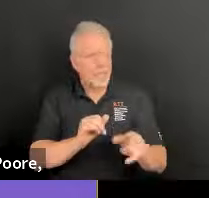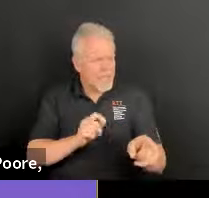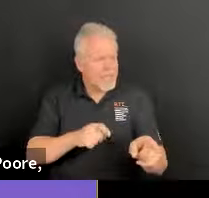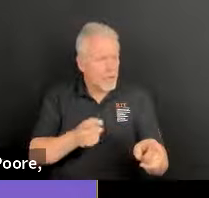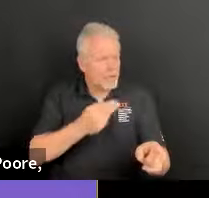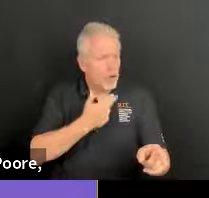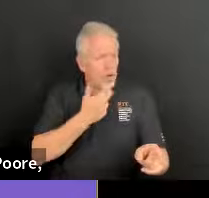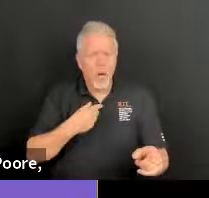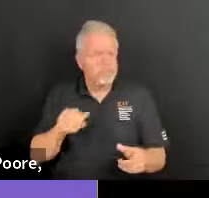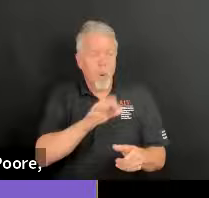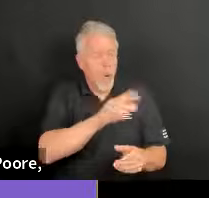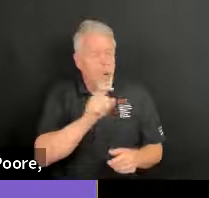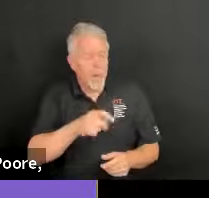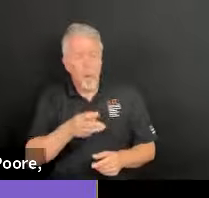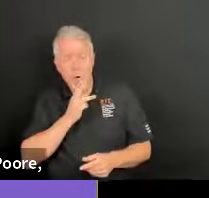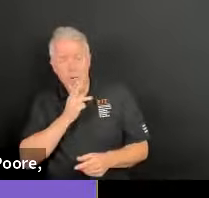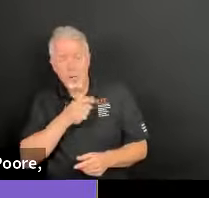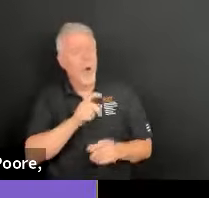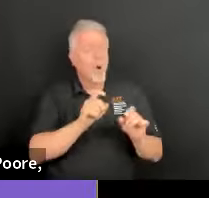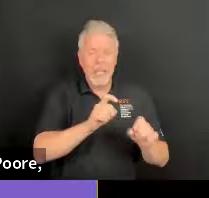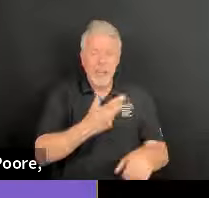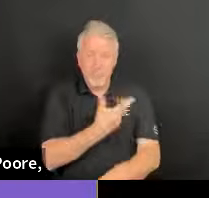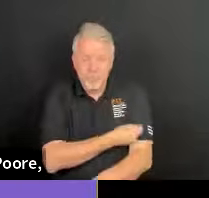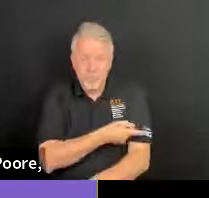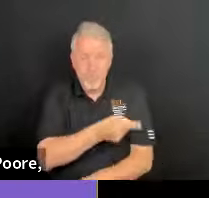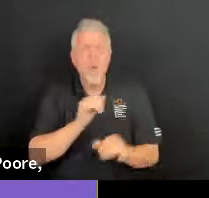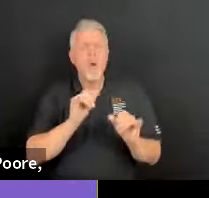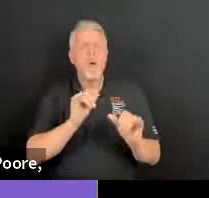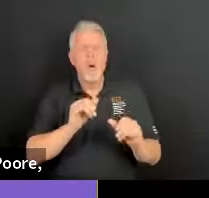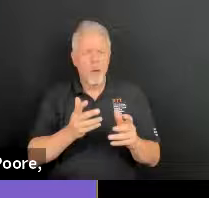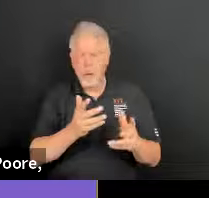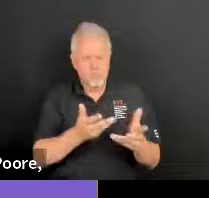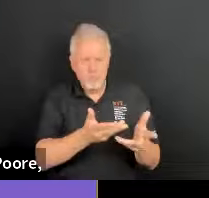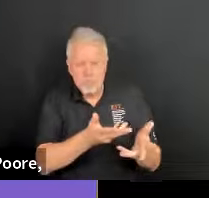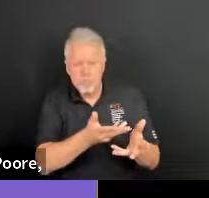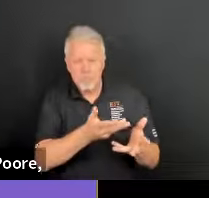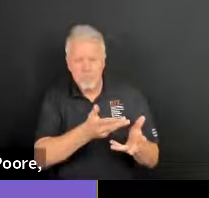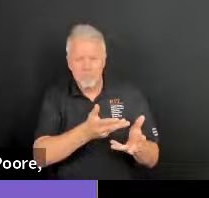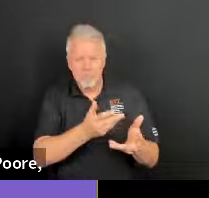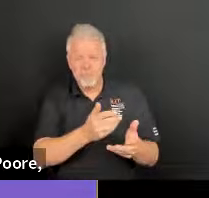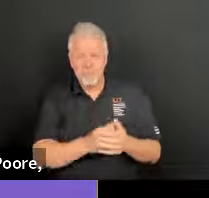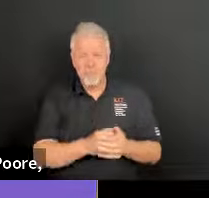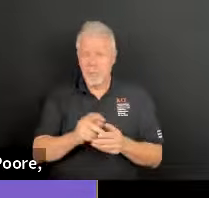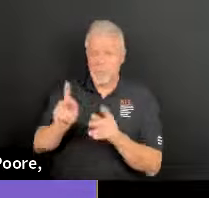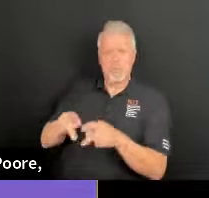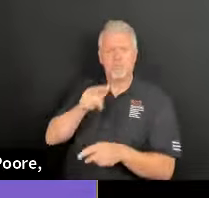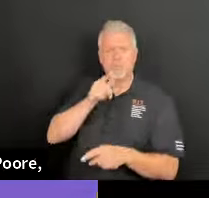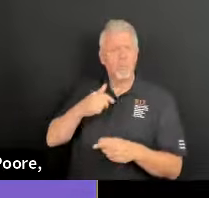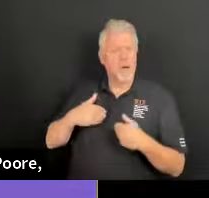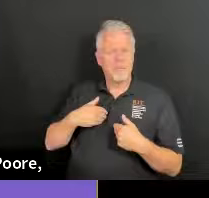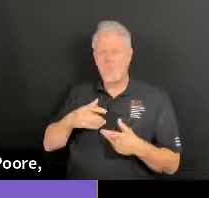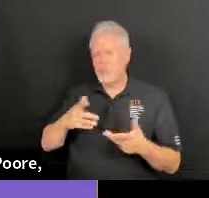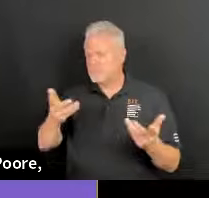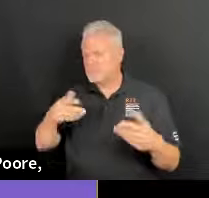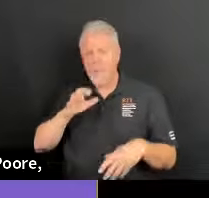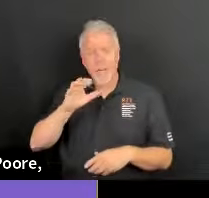would not get away from them. We would not avoid them. We would figure out how to help them with the symptoms with, do you need water?